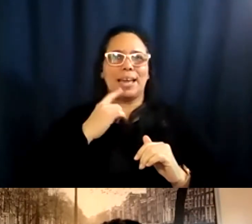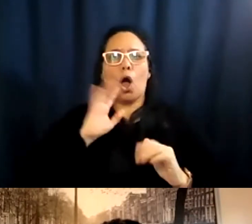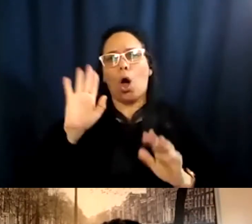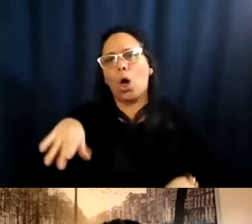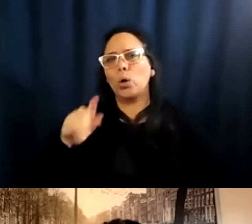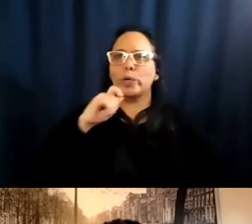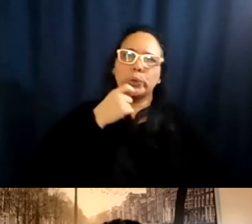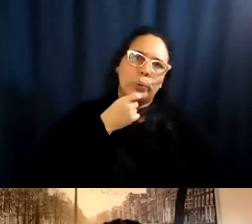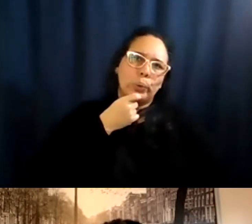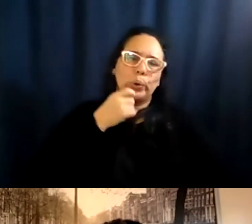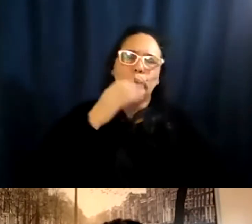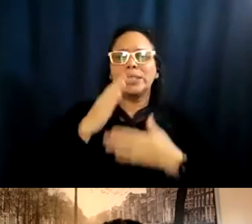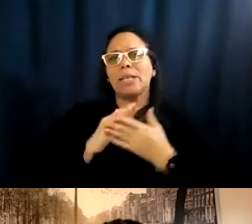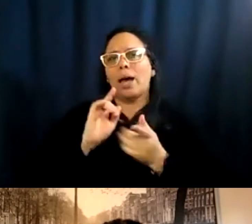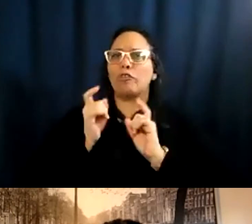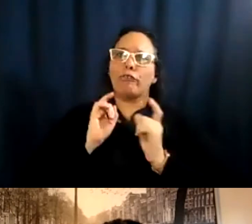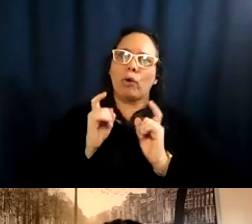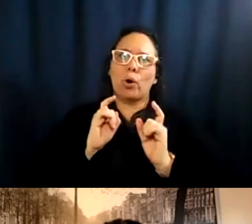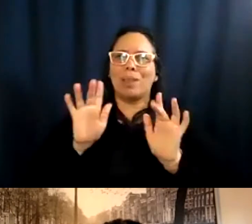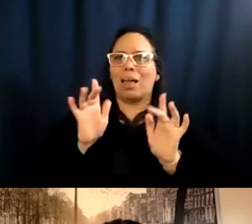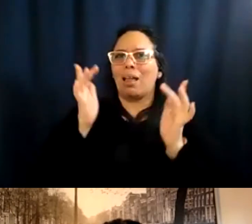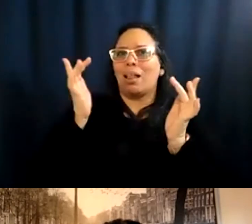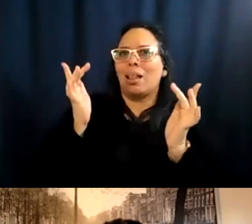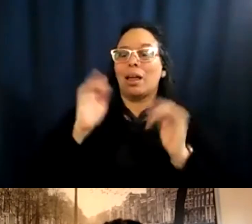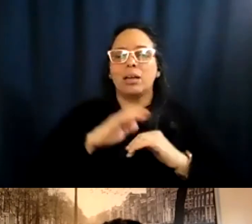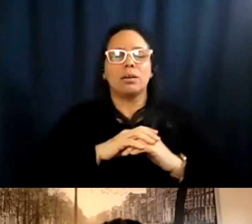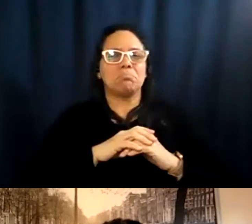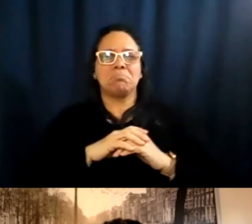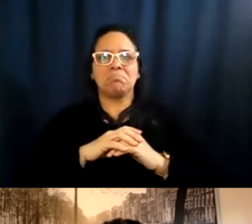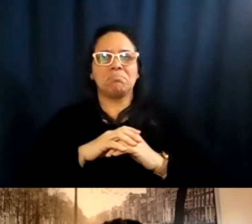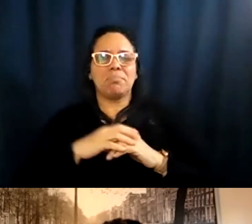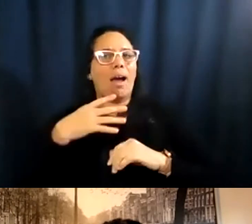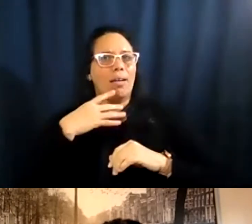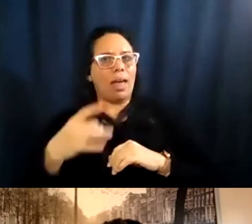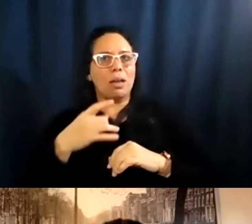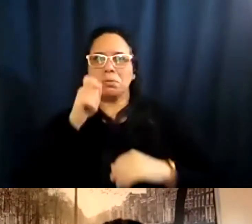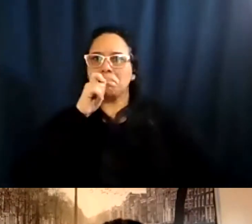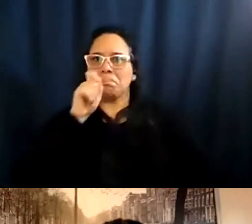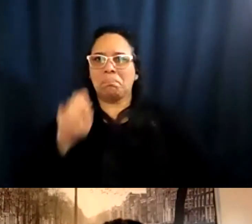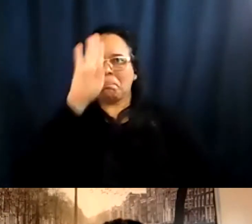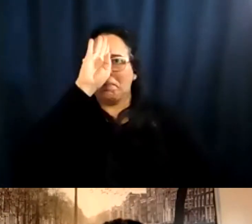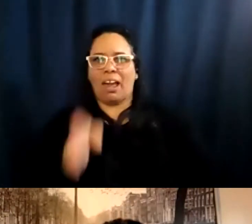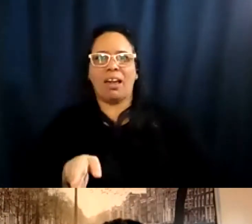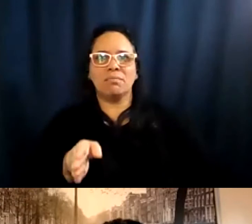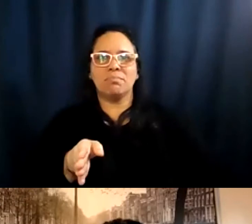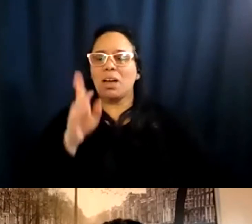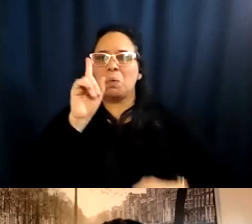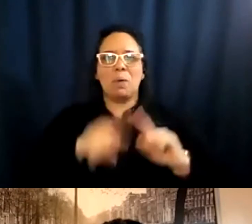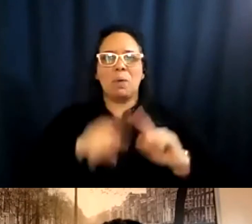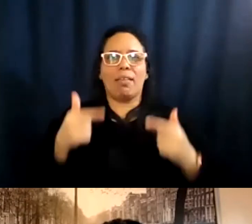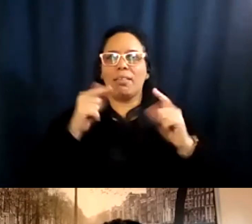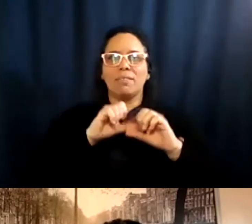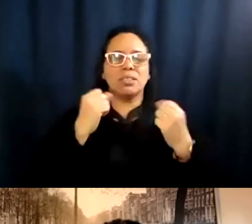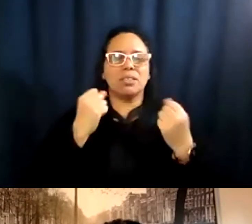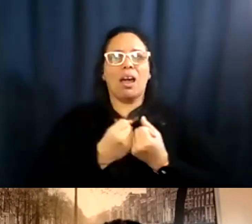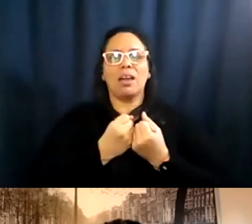some reforms or try to make it a little bit better. I like that we're just saying like, we can't live in a society where there's